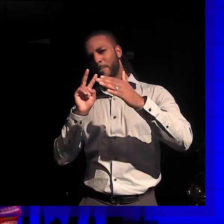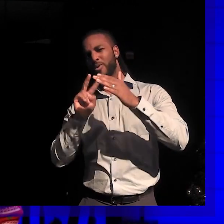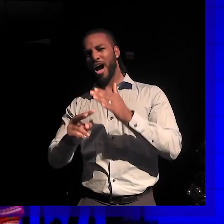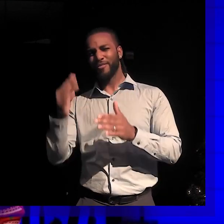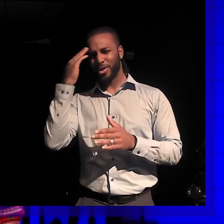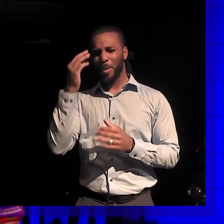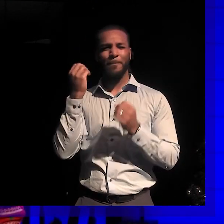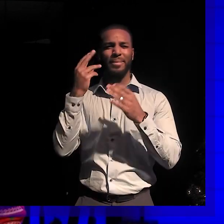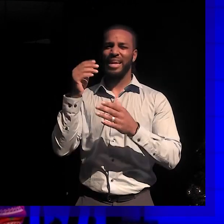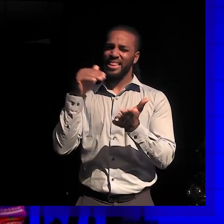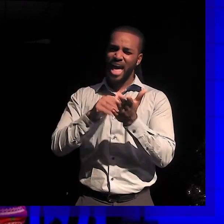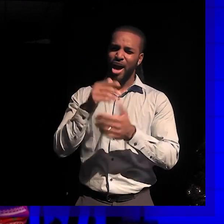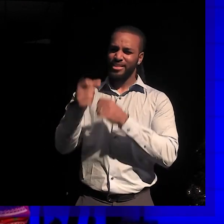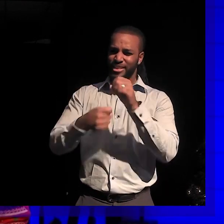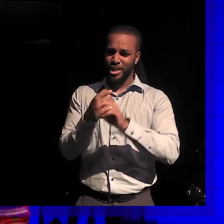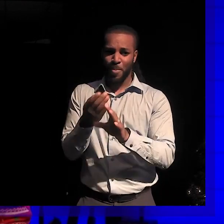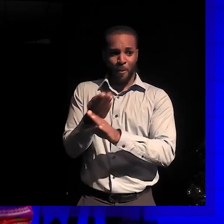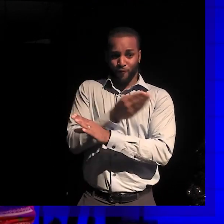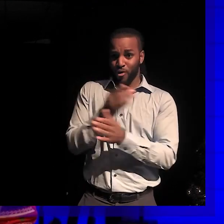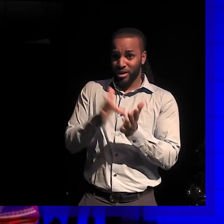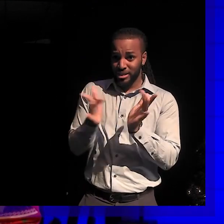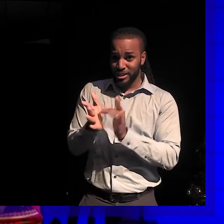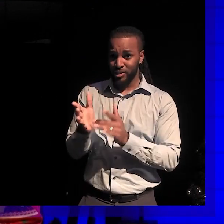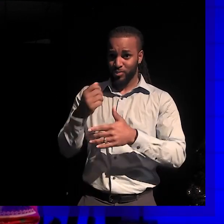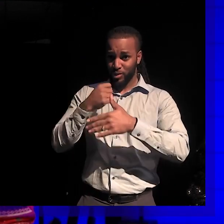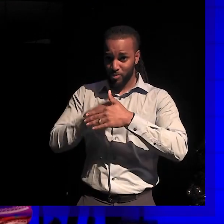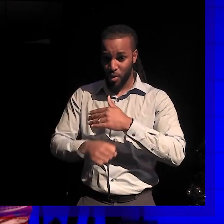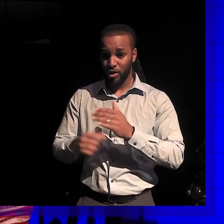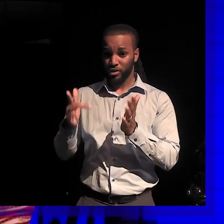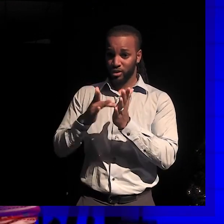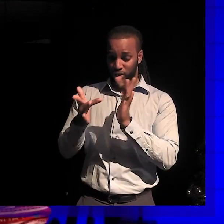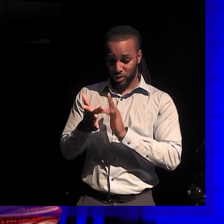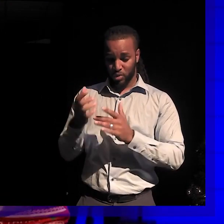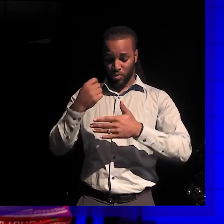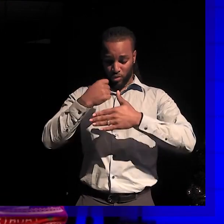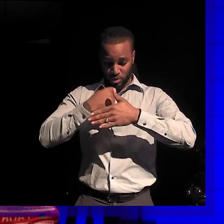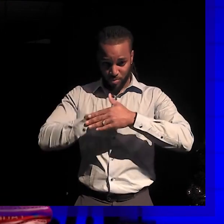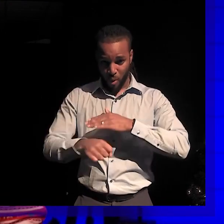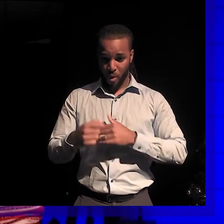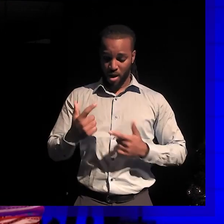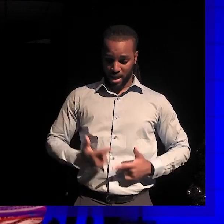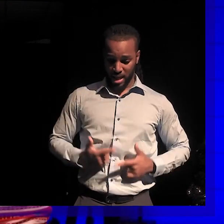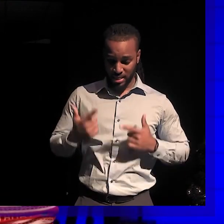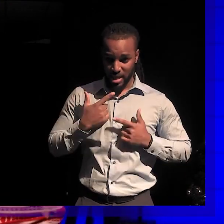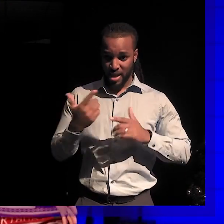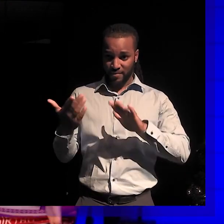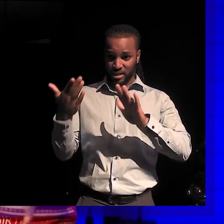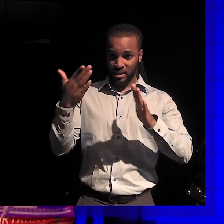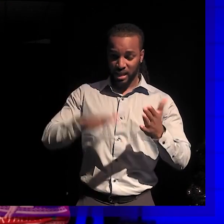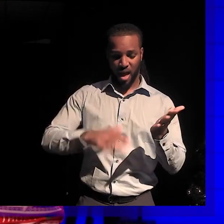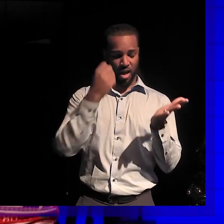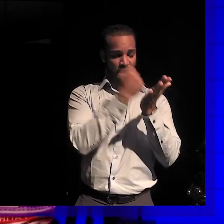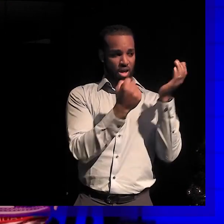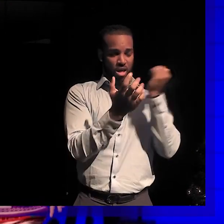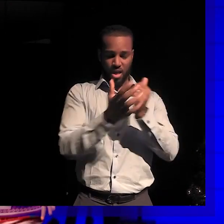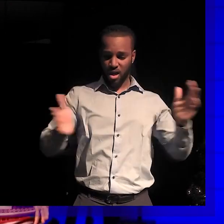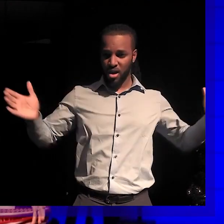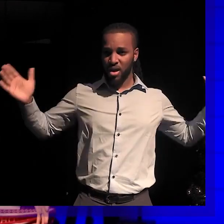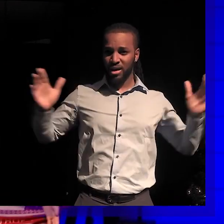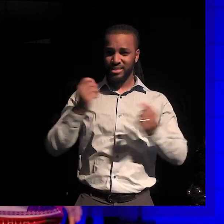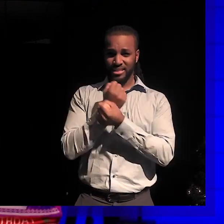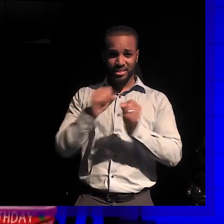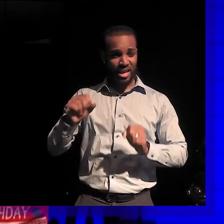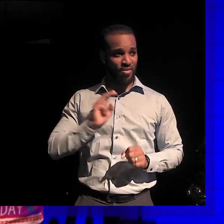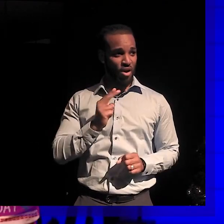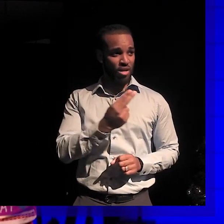years before he came, and he came and he lived and he died. And when he hung on that cross to save us from our sin, save us when we could not